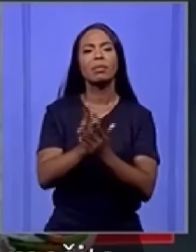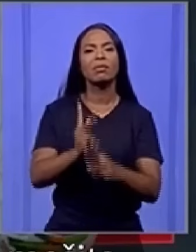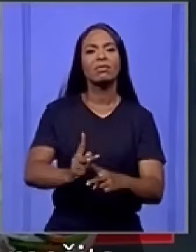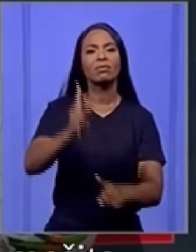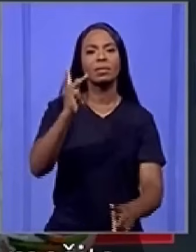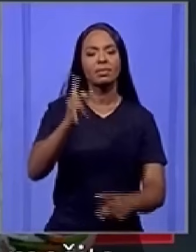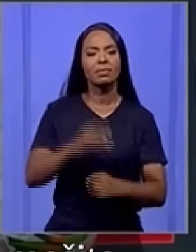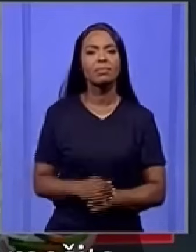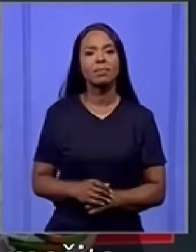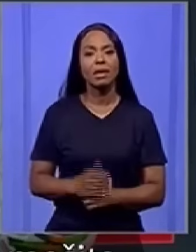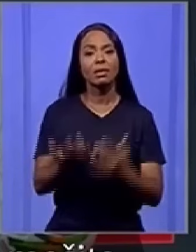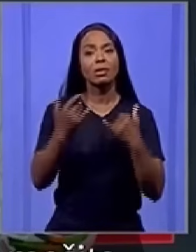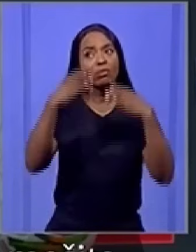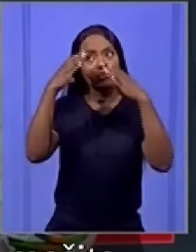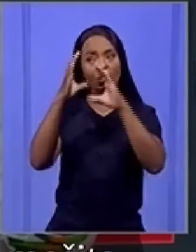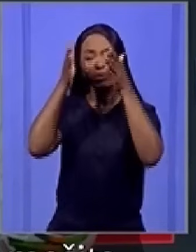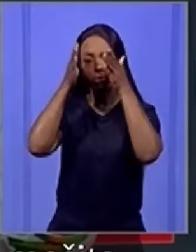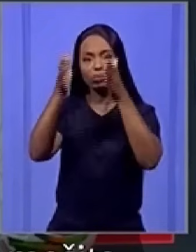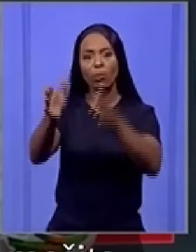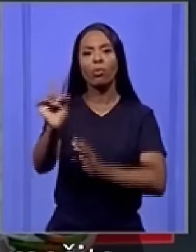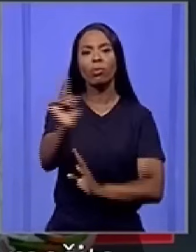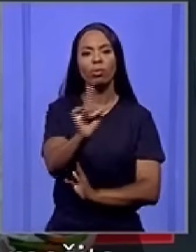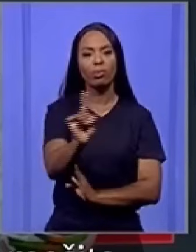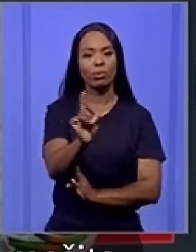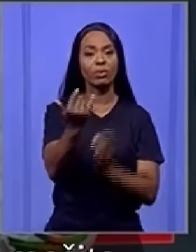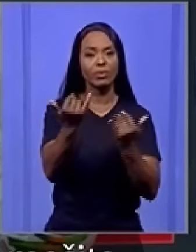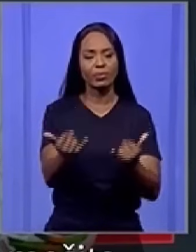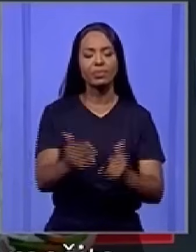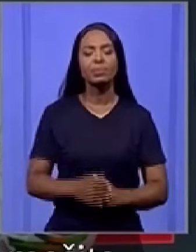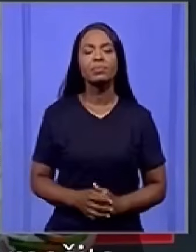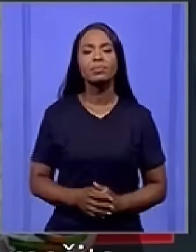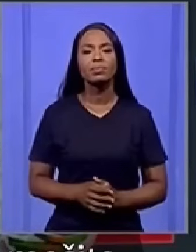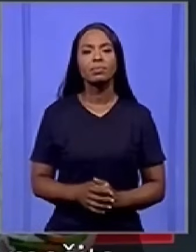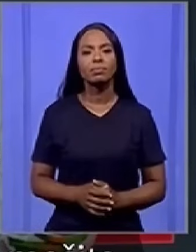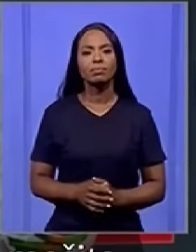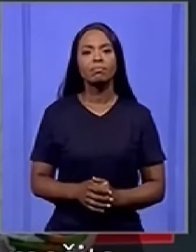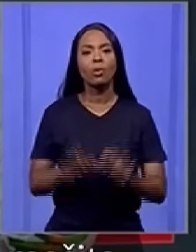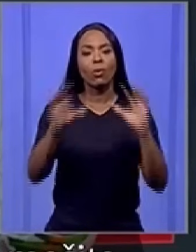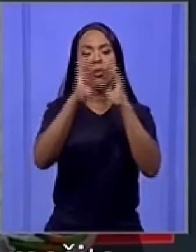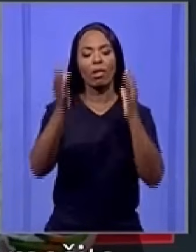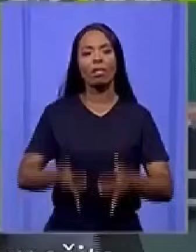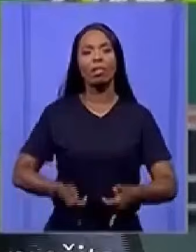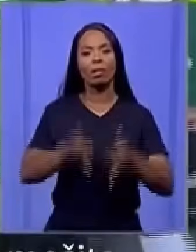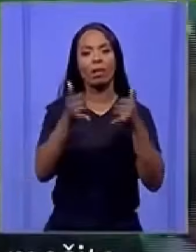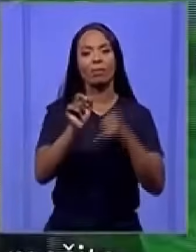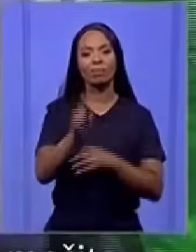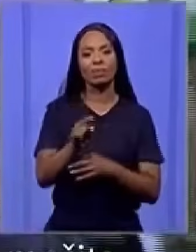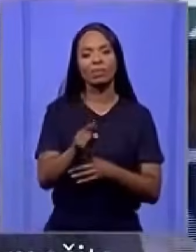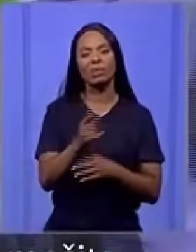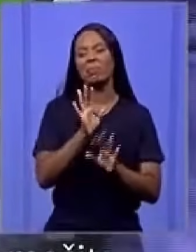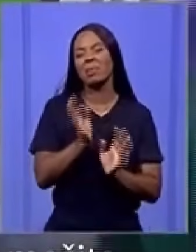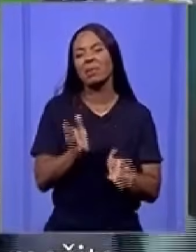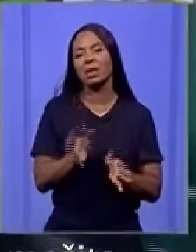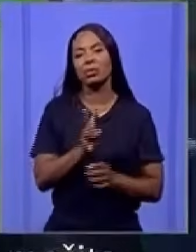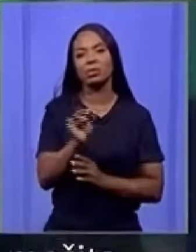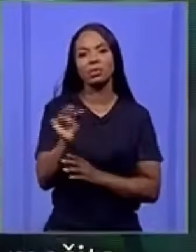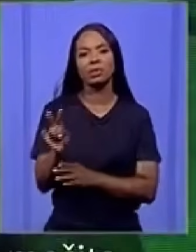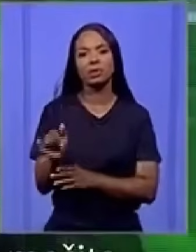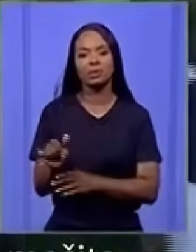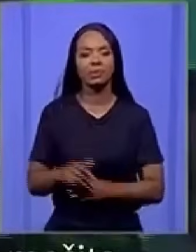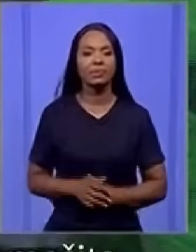next focus will be now be in the World Cup of 26. Maikemišetšo a